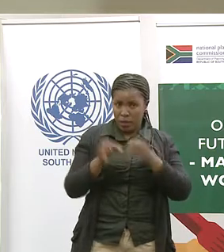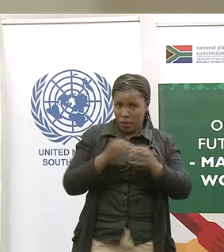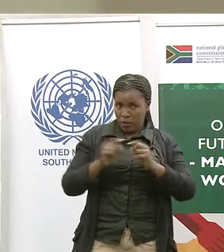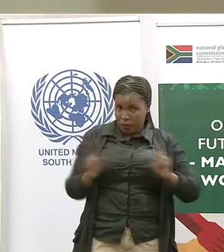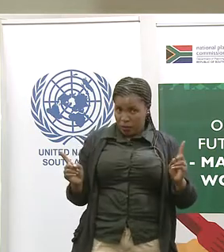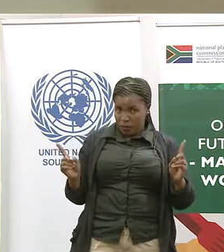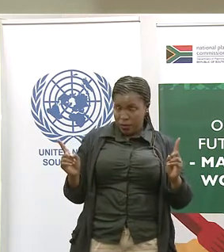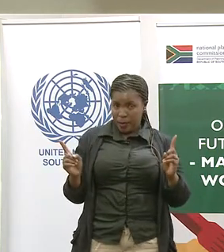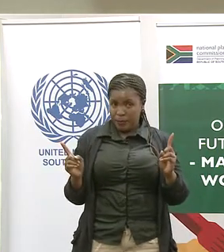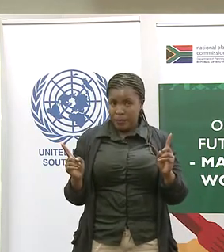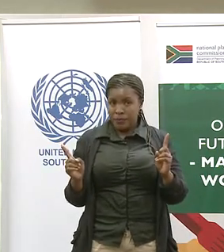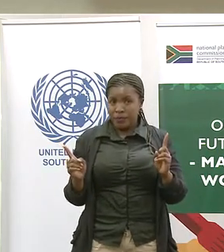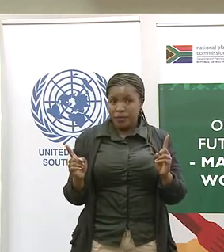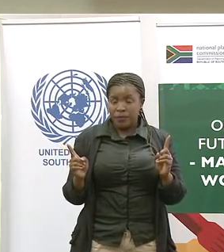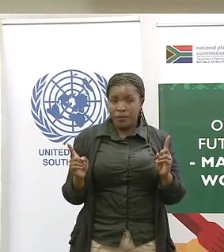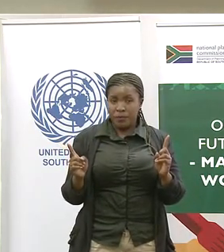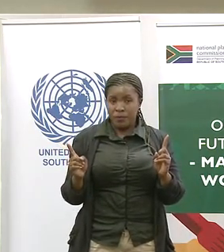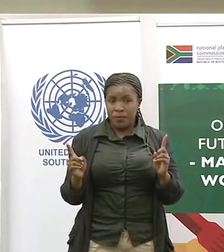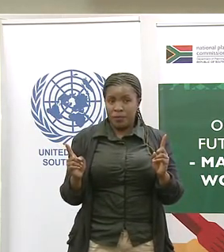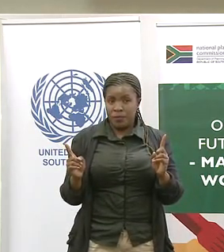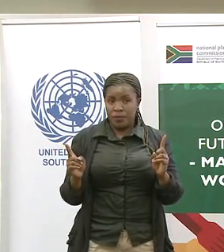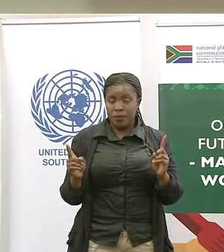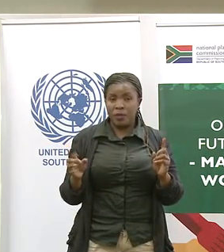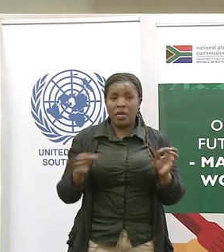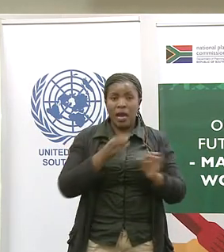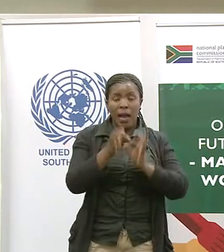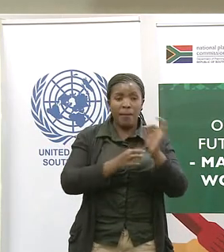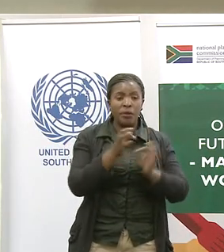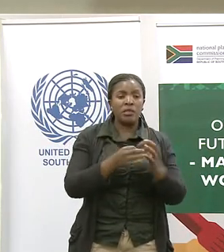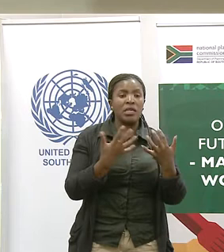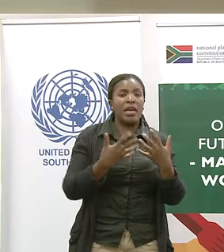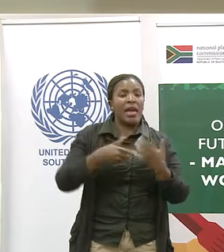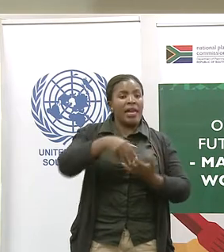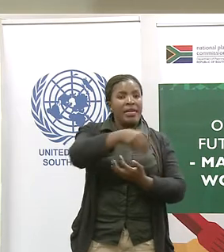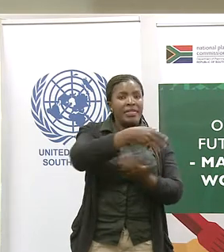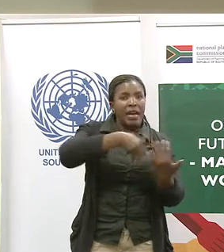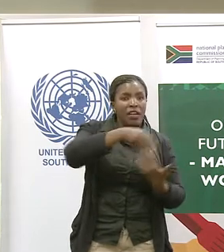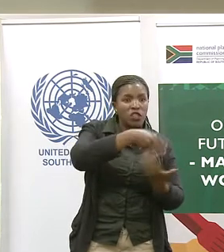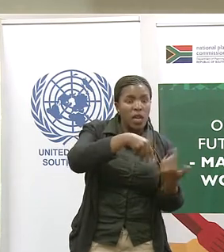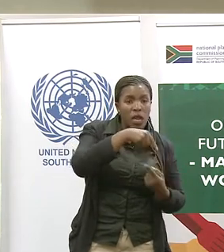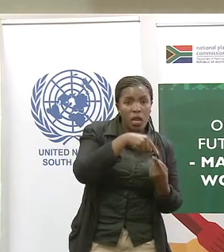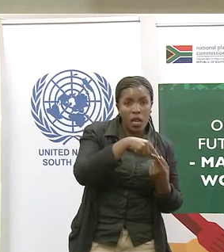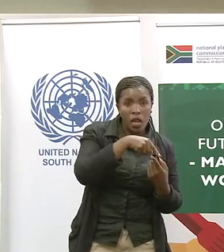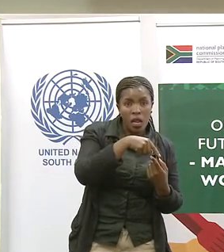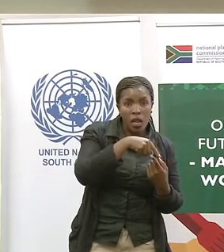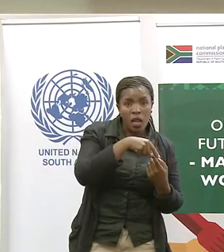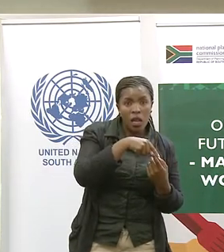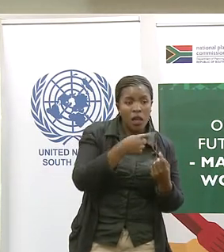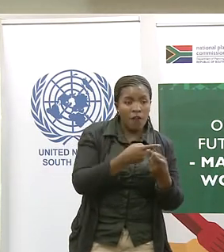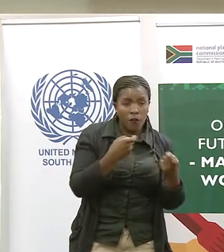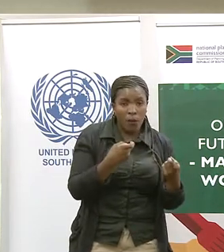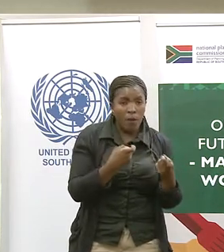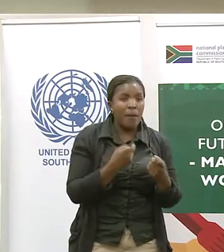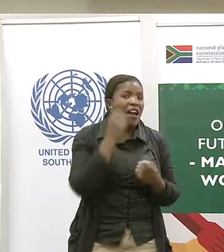or to explain the dynamic interaction, if you like, between theory and